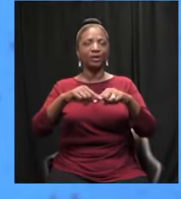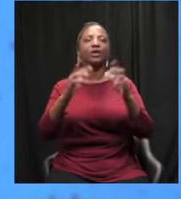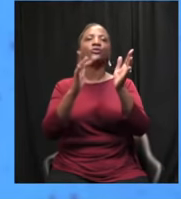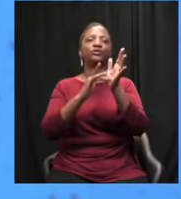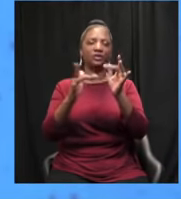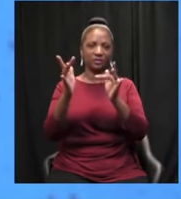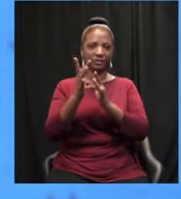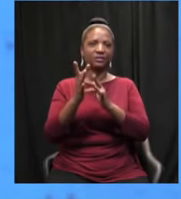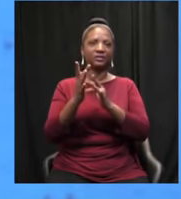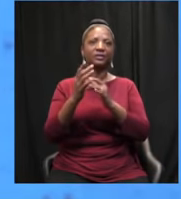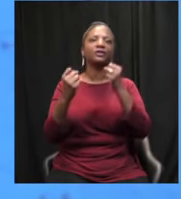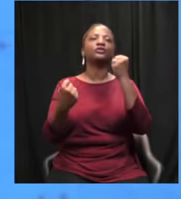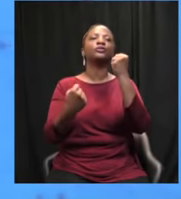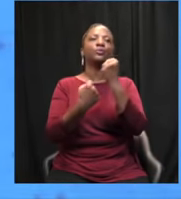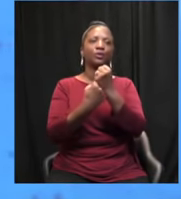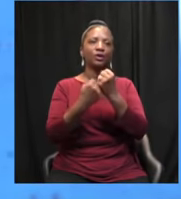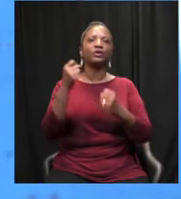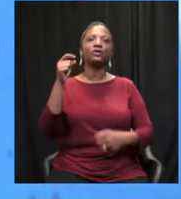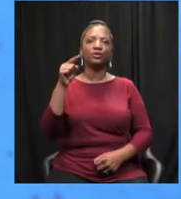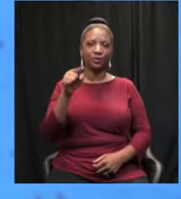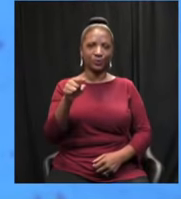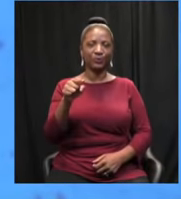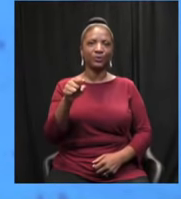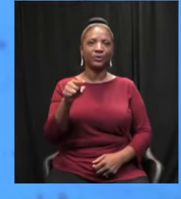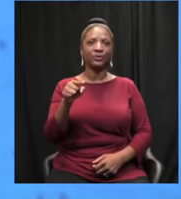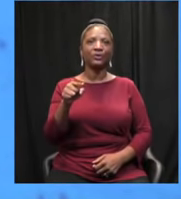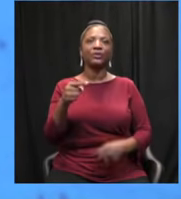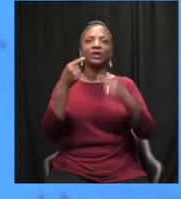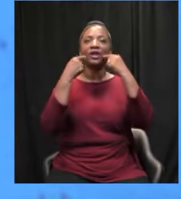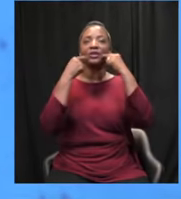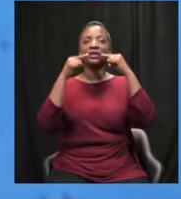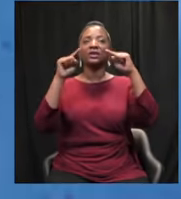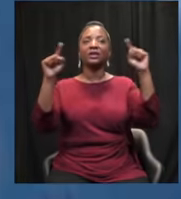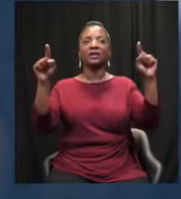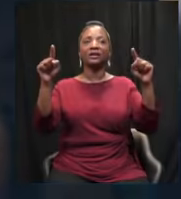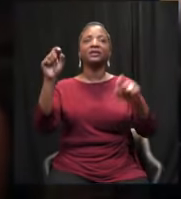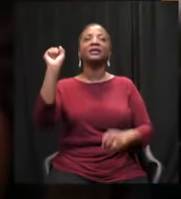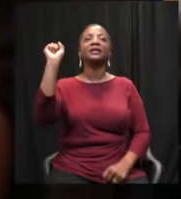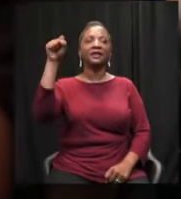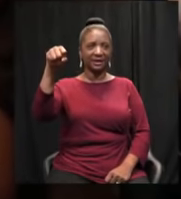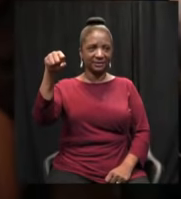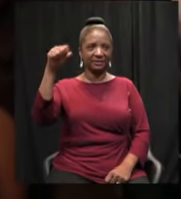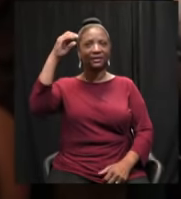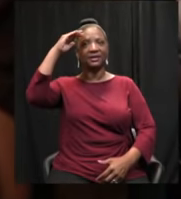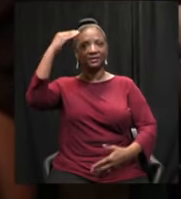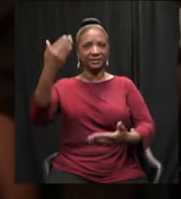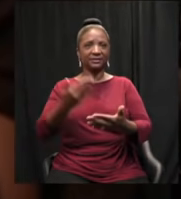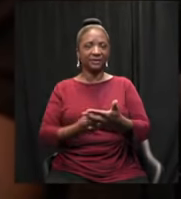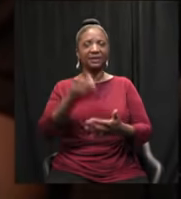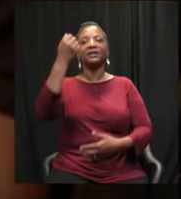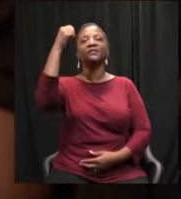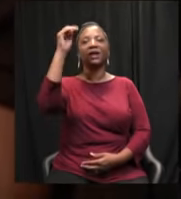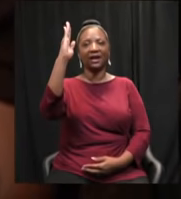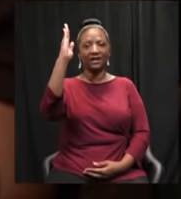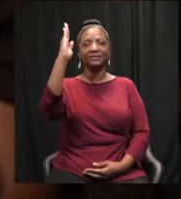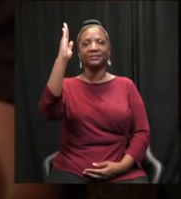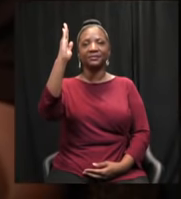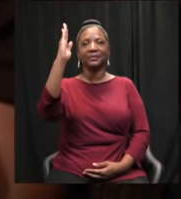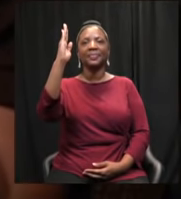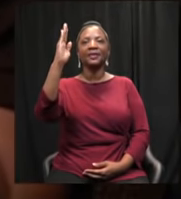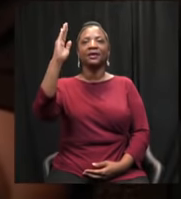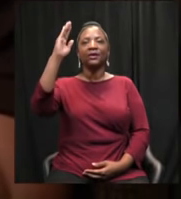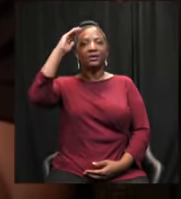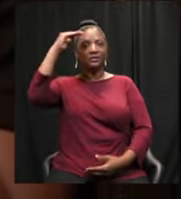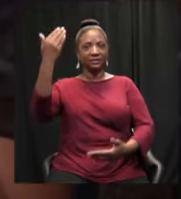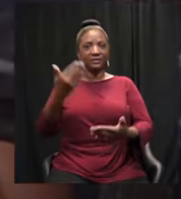you. And you'll say, yes, he is the Son of God. Yes, he is the Son of the living